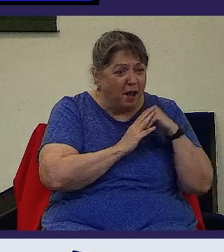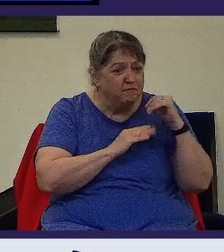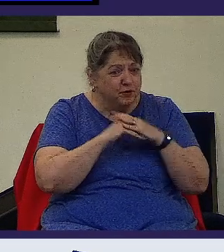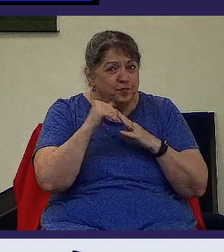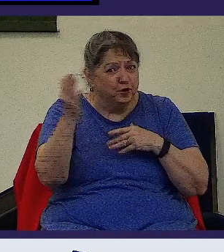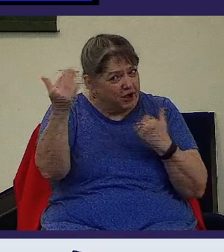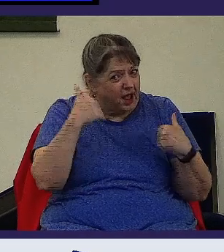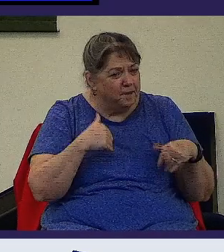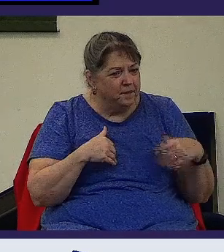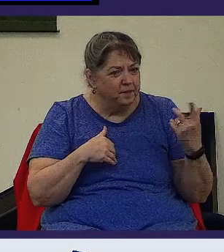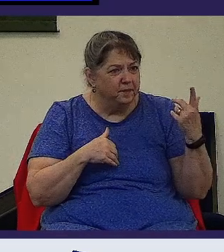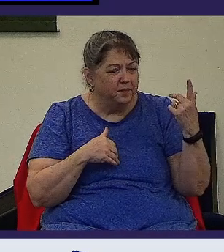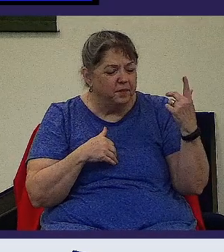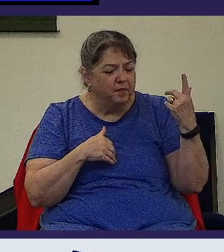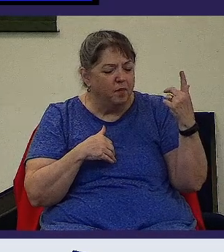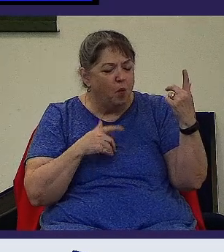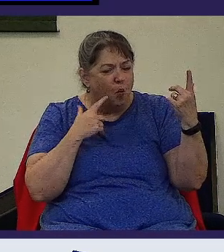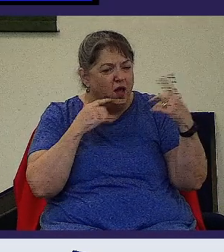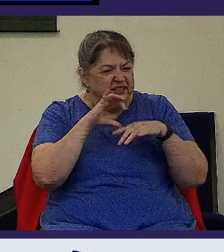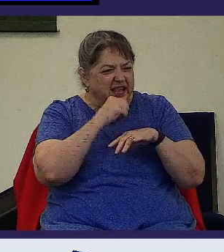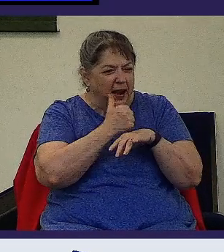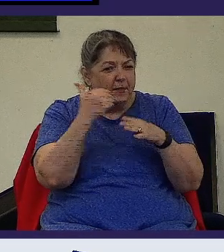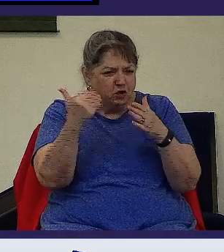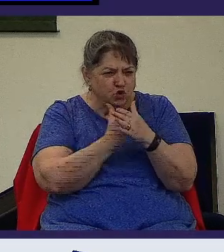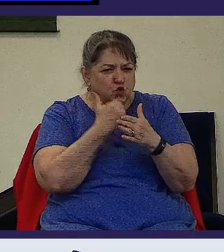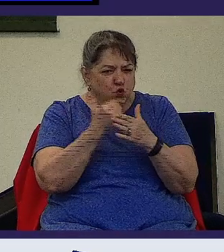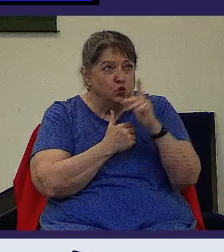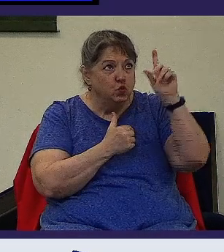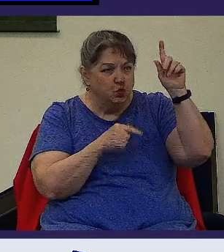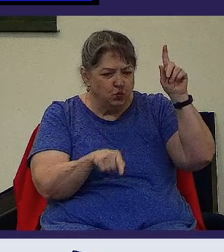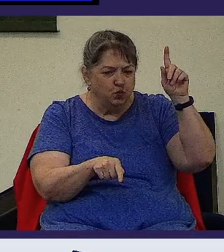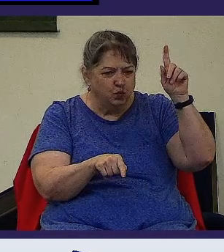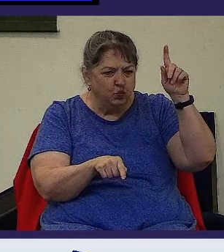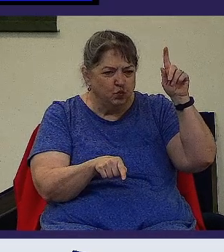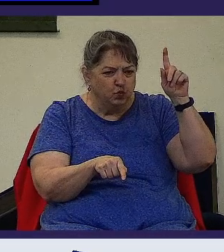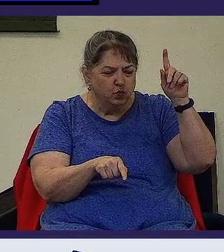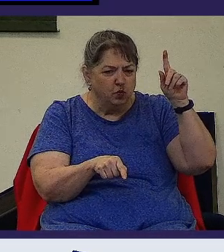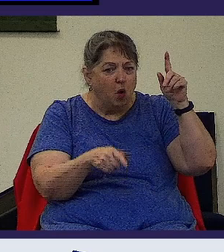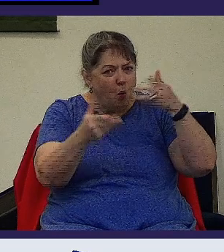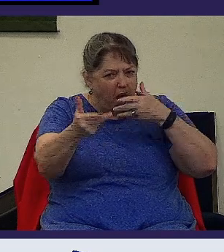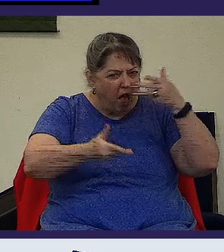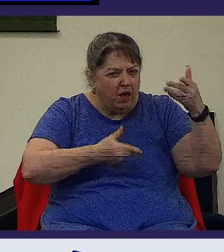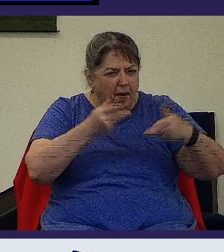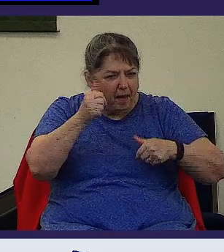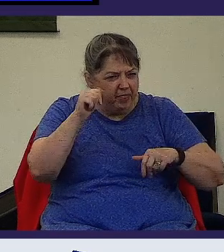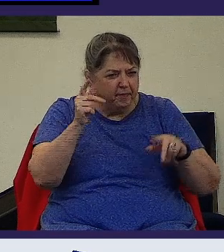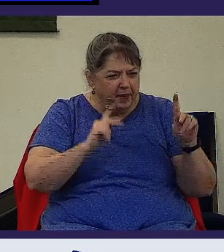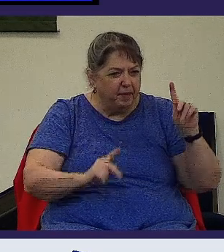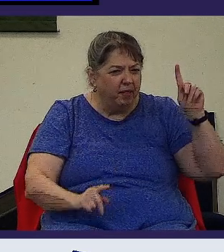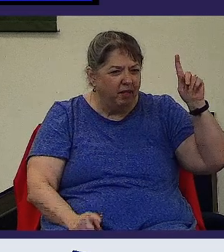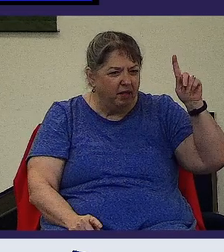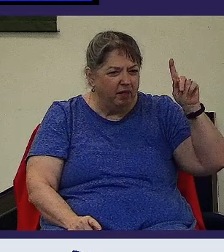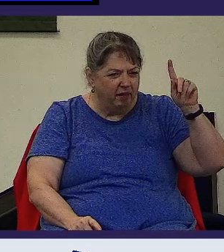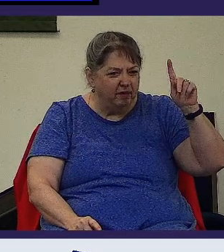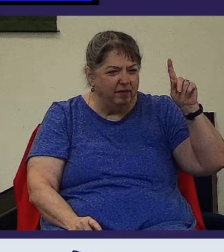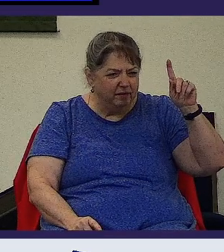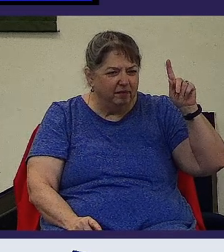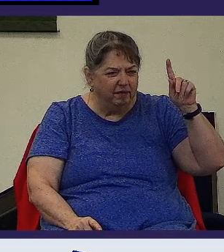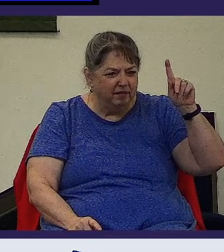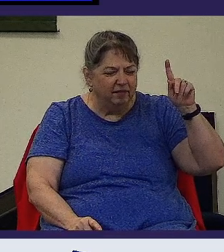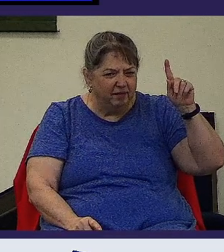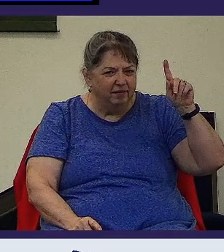parking lot for the community and also an outreach so keep praying about this and you